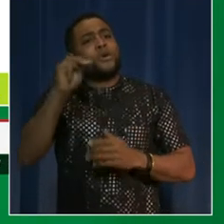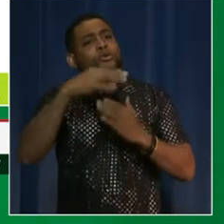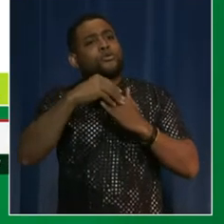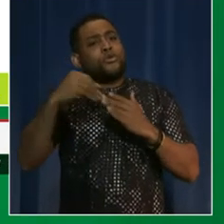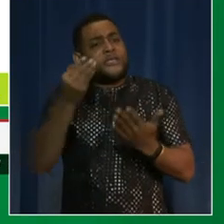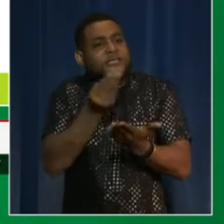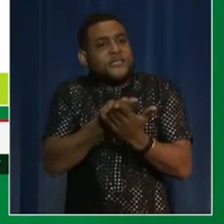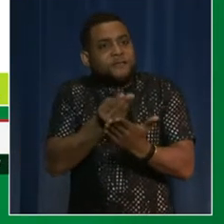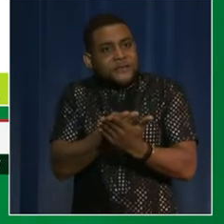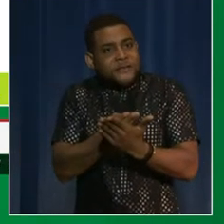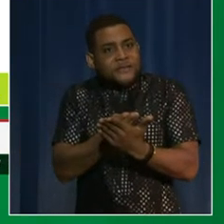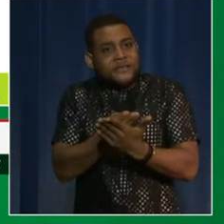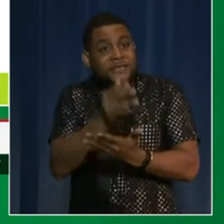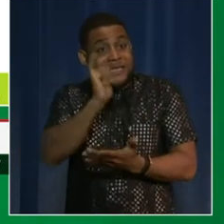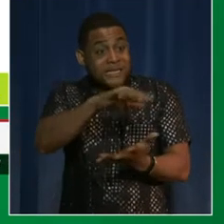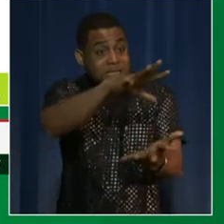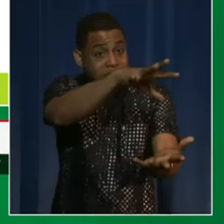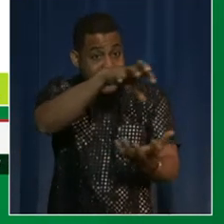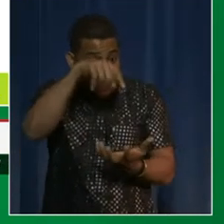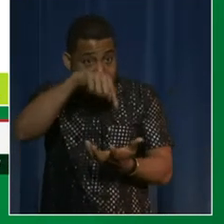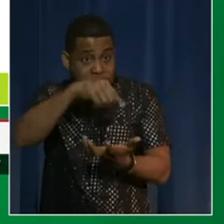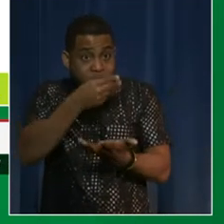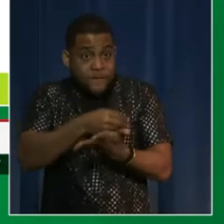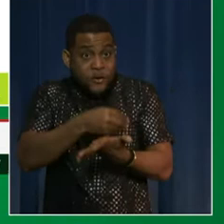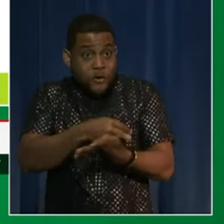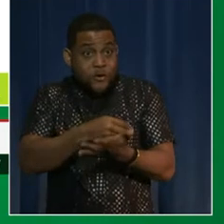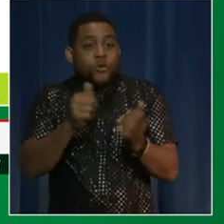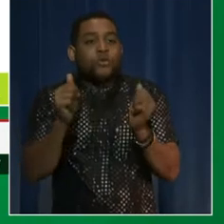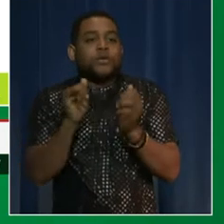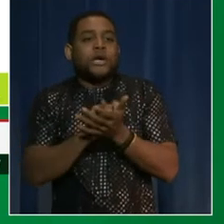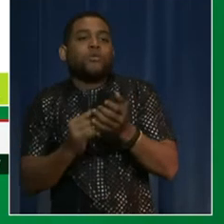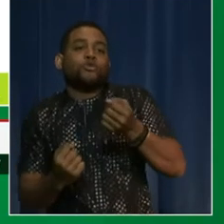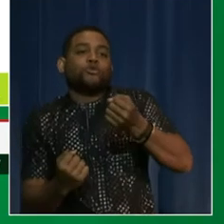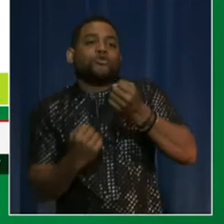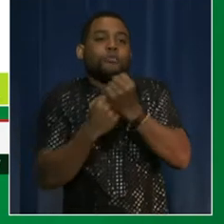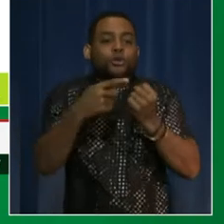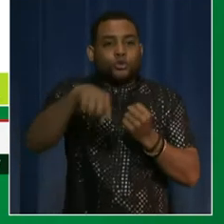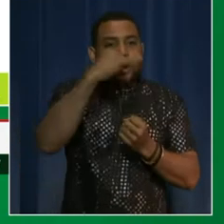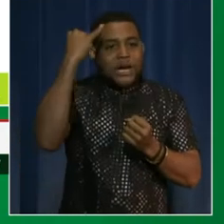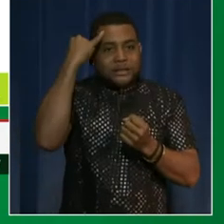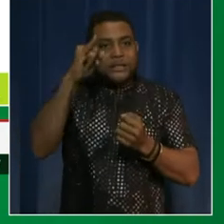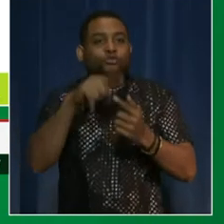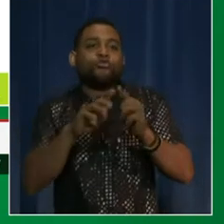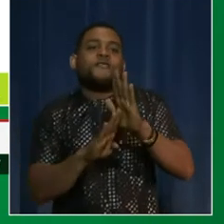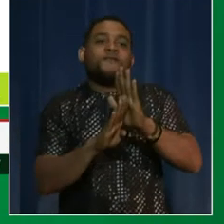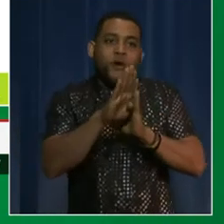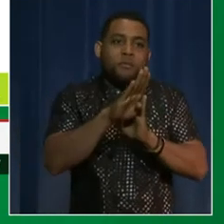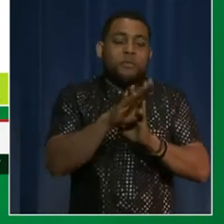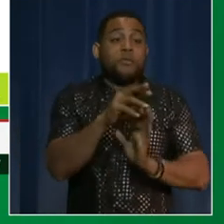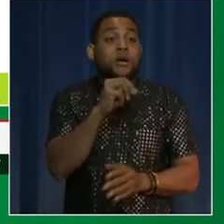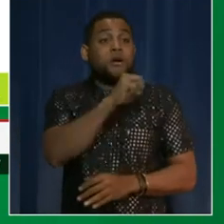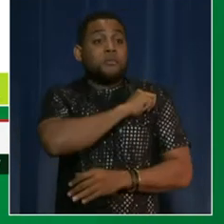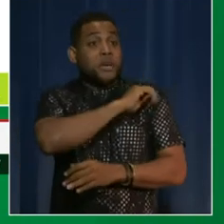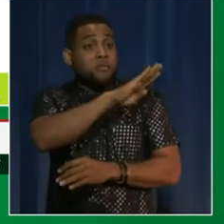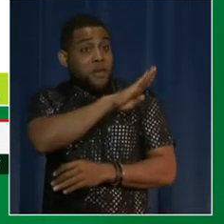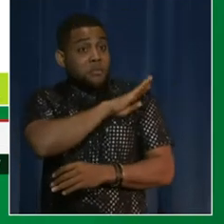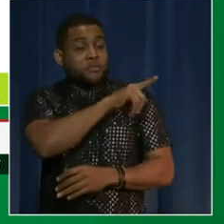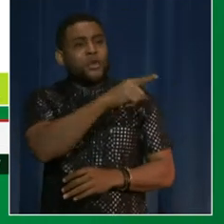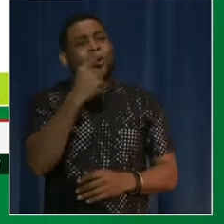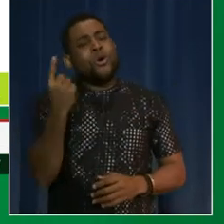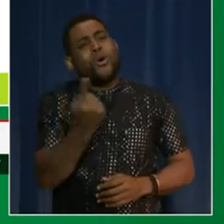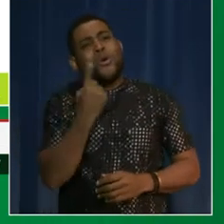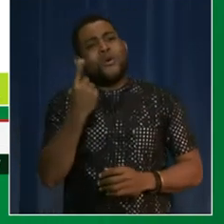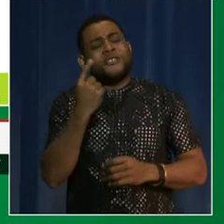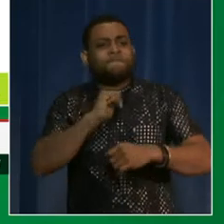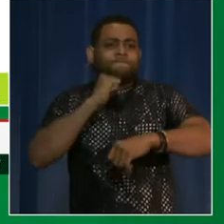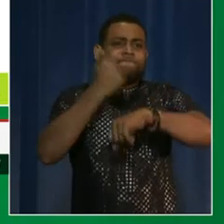will seed some of those ideas that the strike force comes up with. So Mayor Bowser wants us always to think about, she puts forth the vision, and